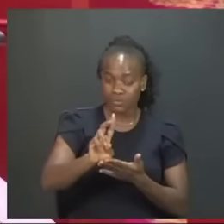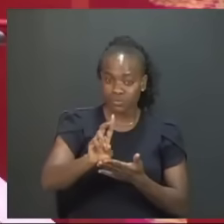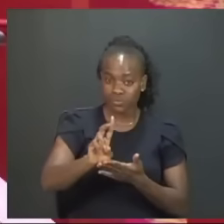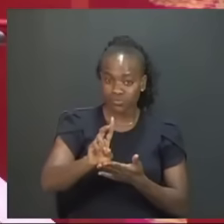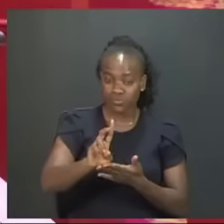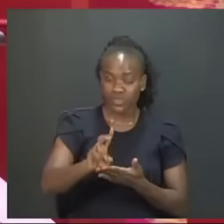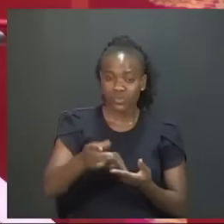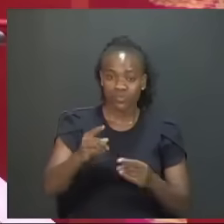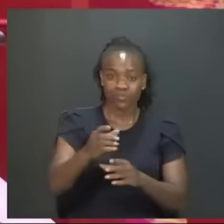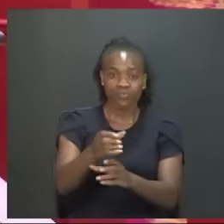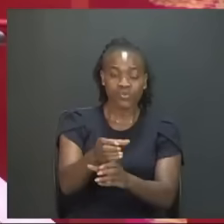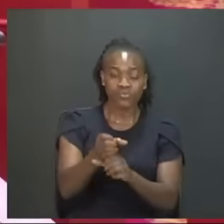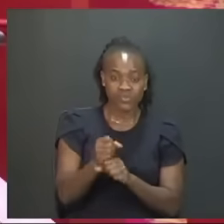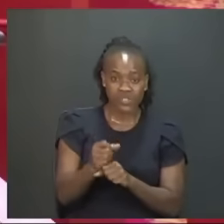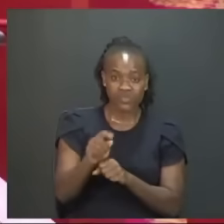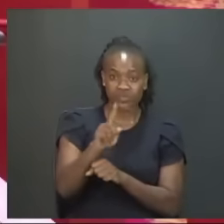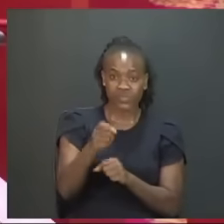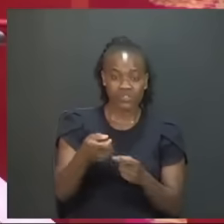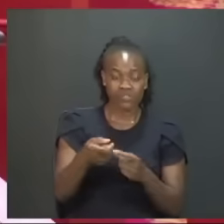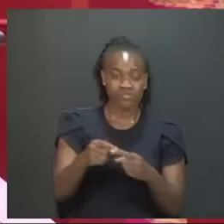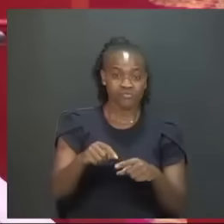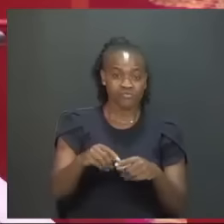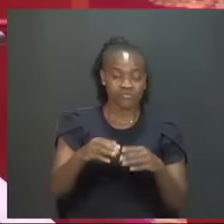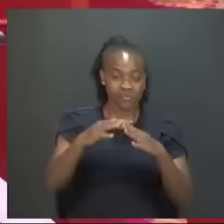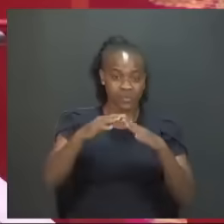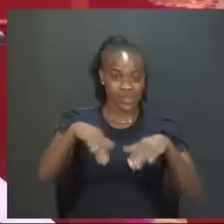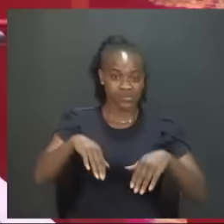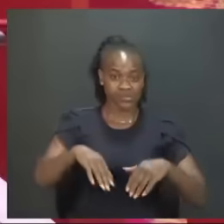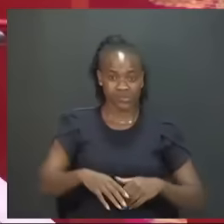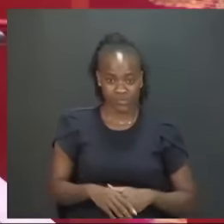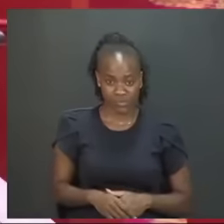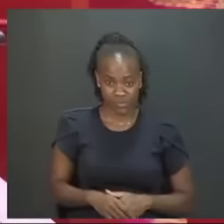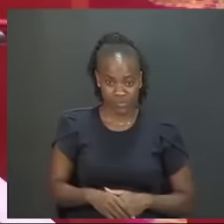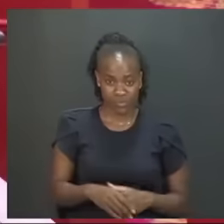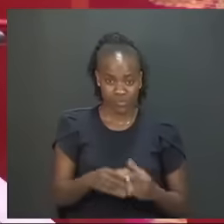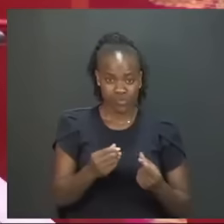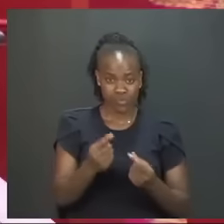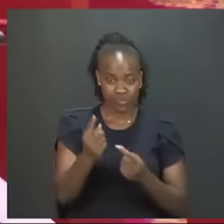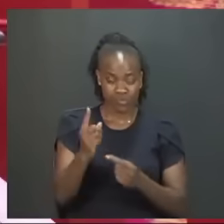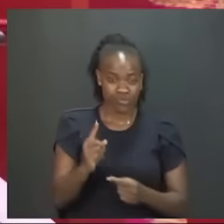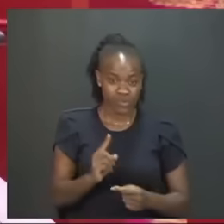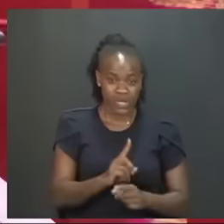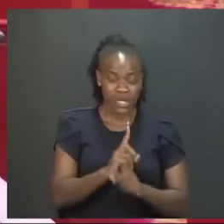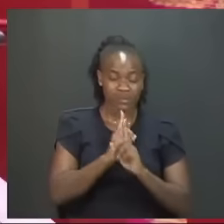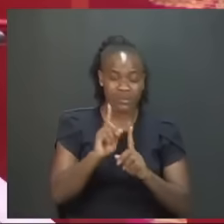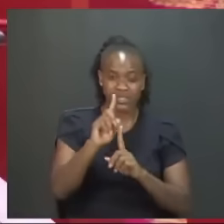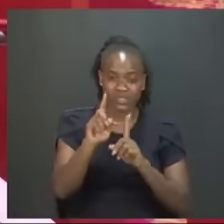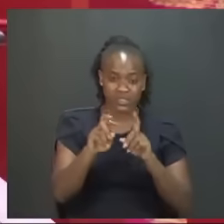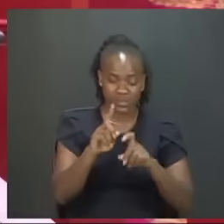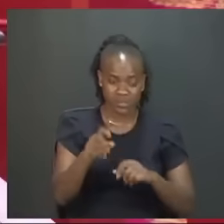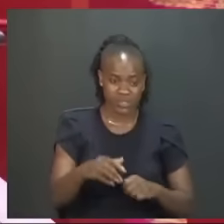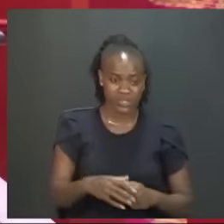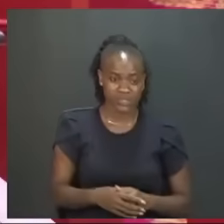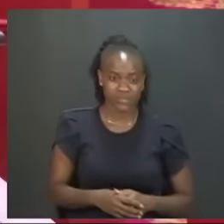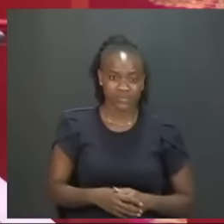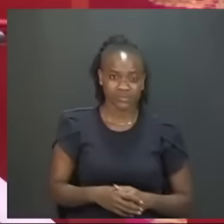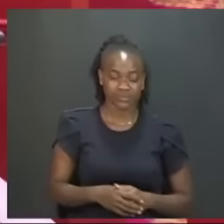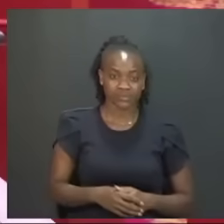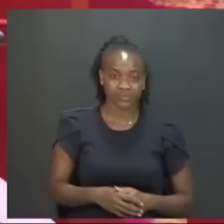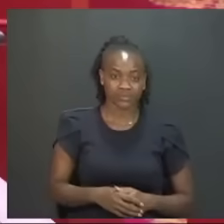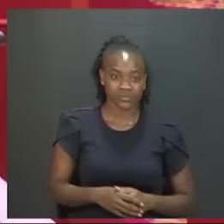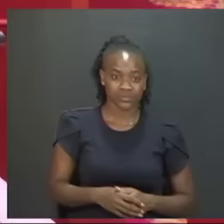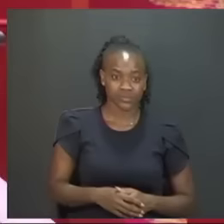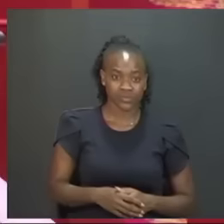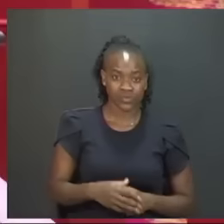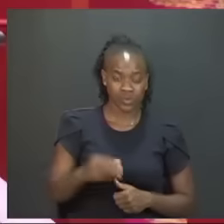upon receipt of a question from the House to respond to the question. So a minister can